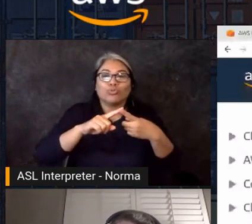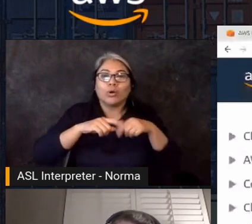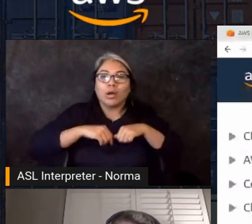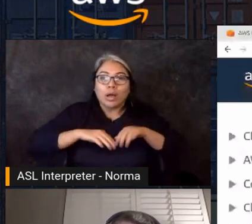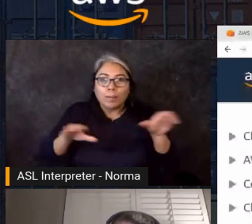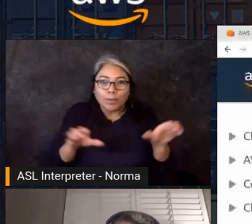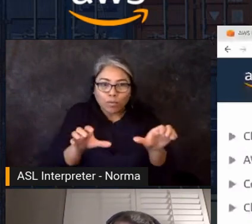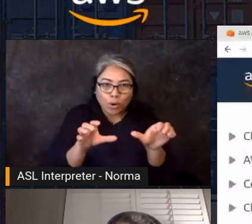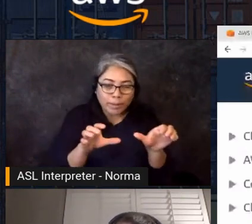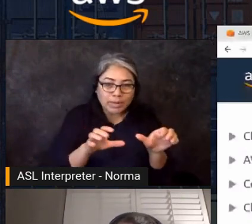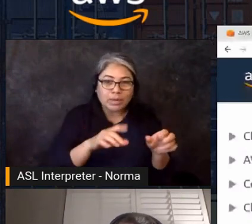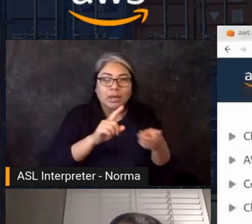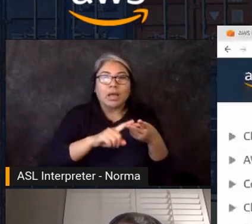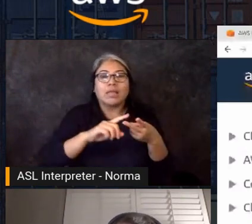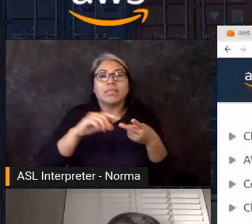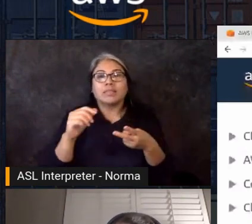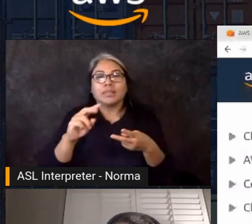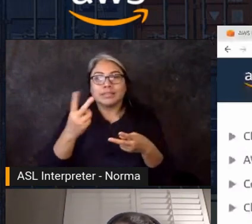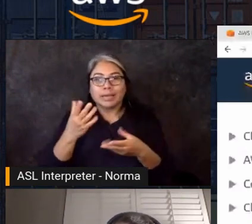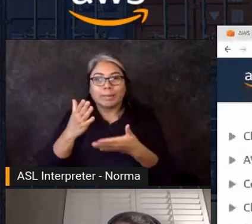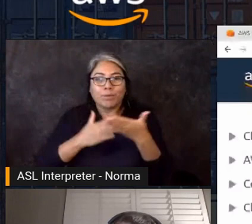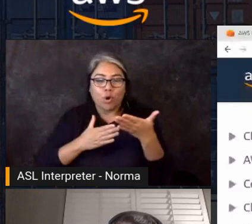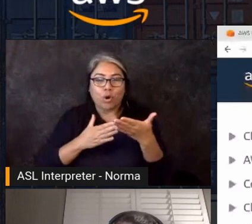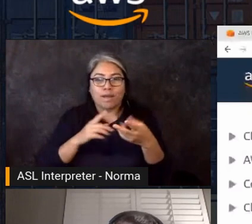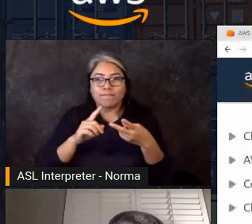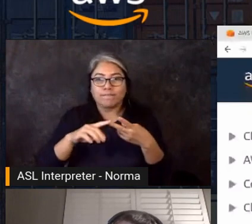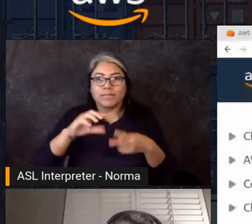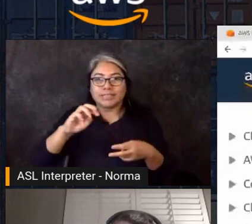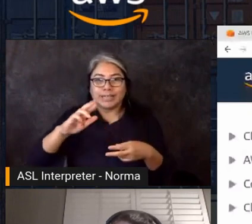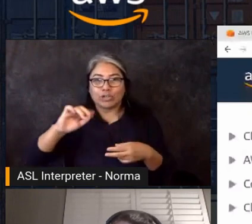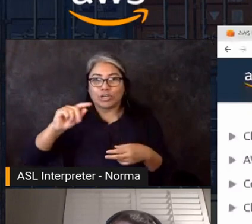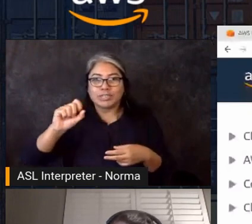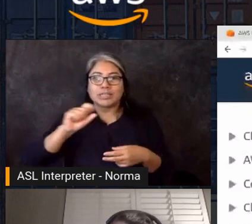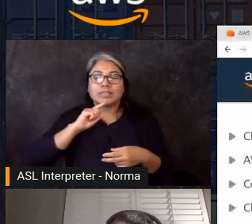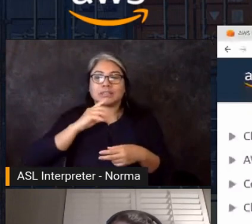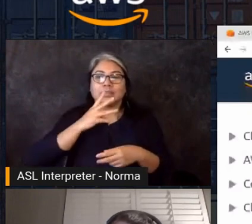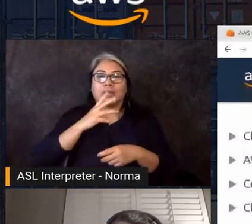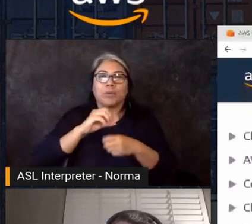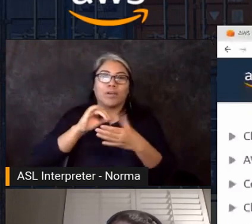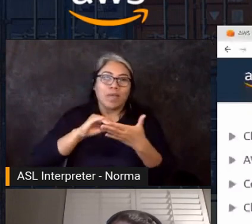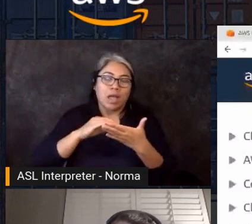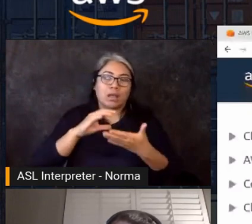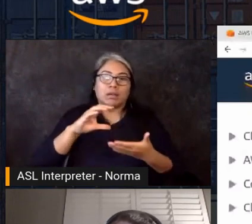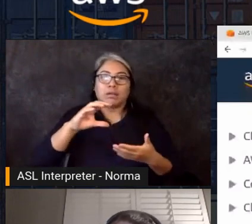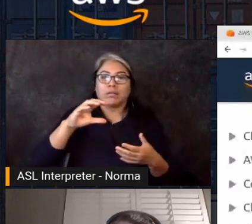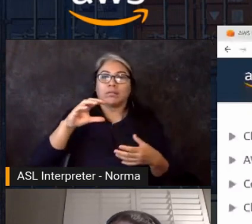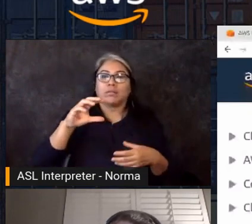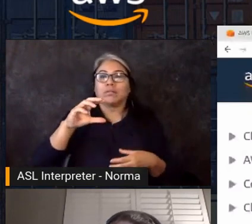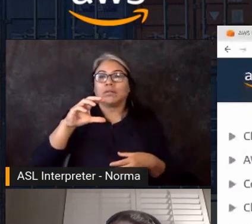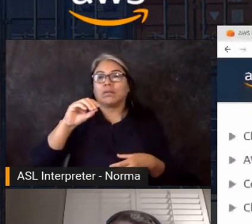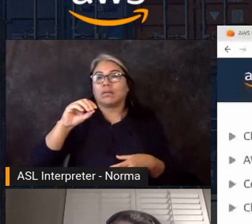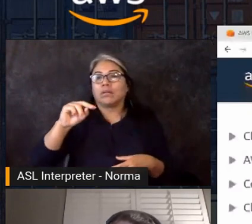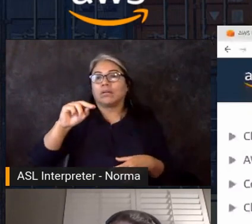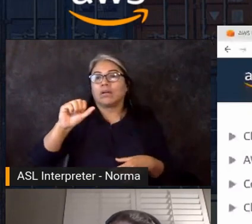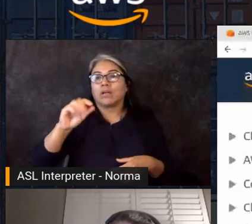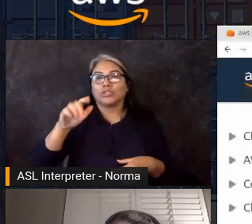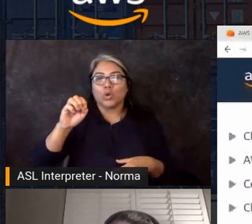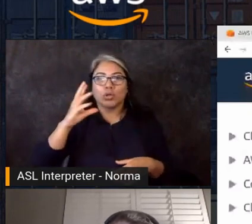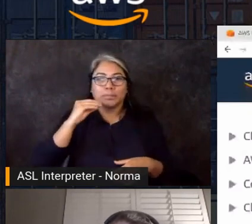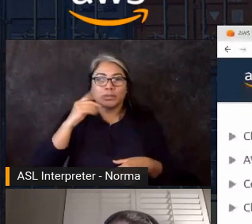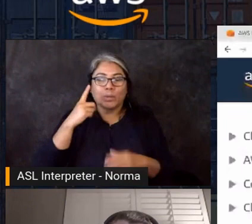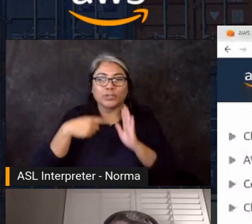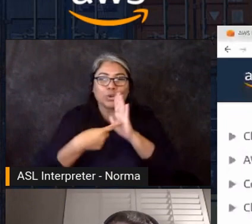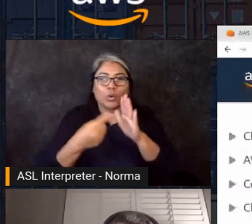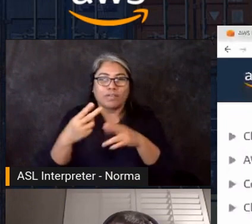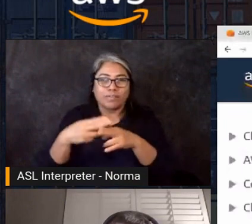insights is part of that console experience, which I'm going to show off here in just a bit. And that's to give you a easy way